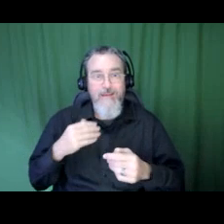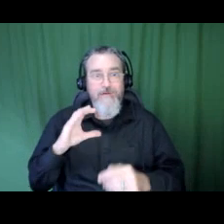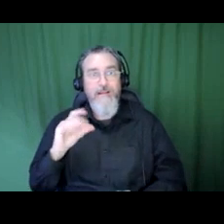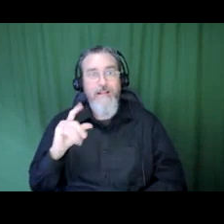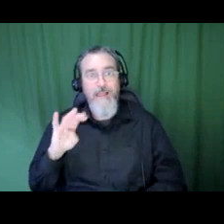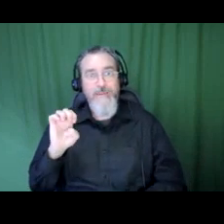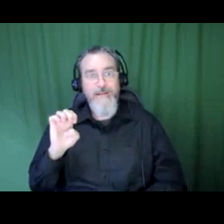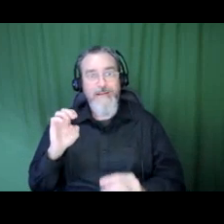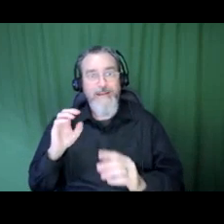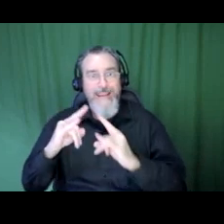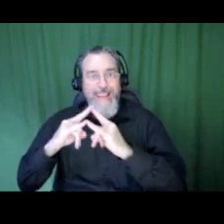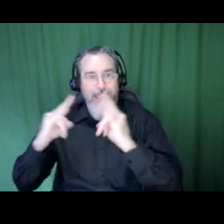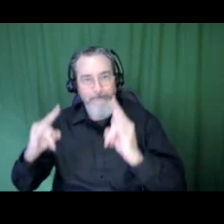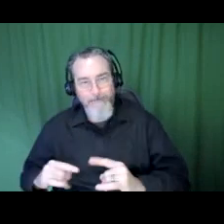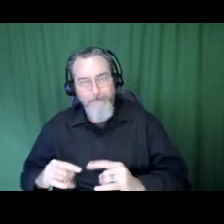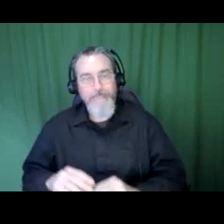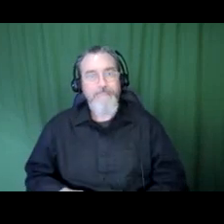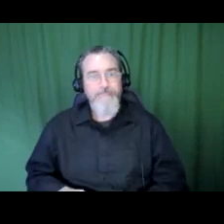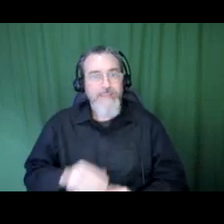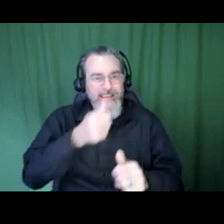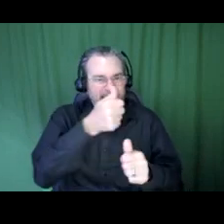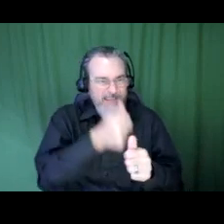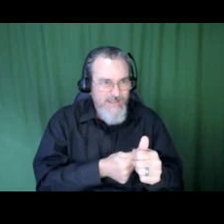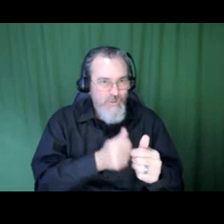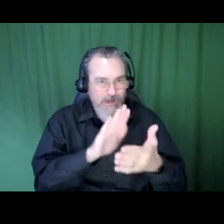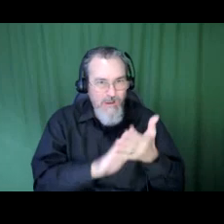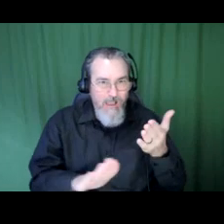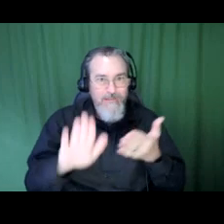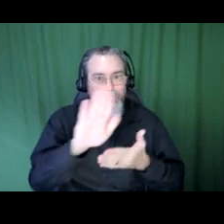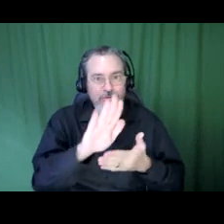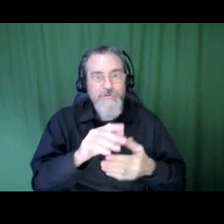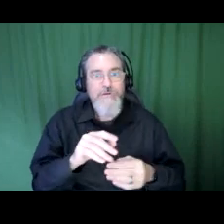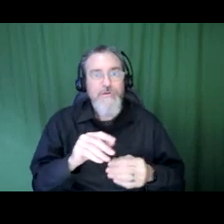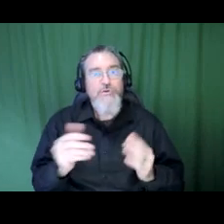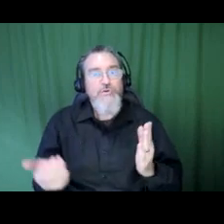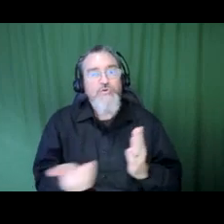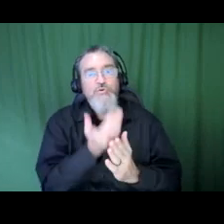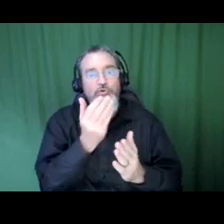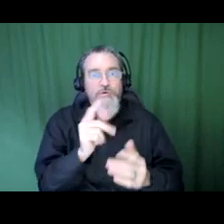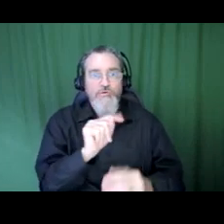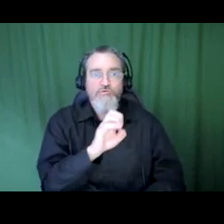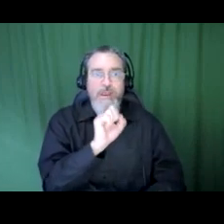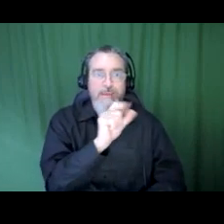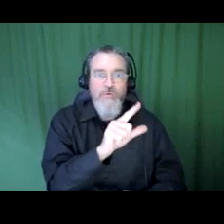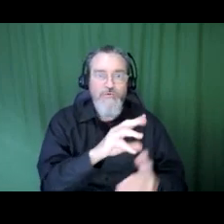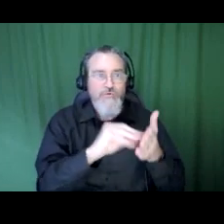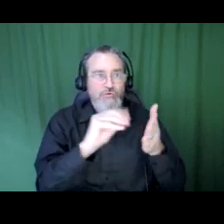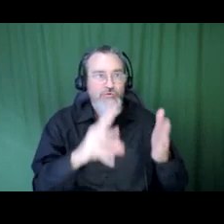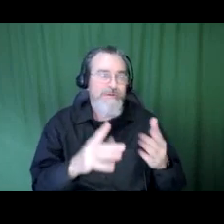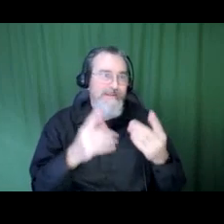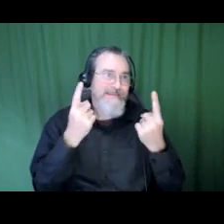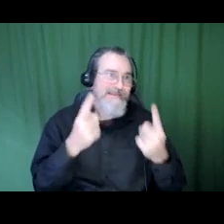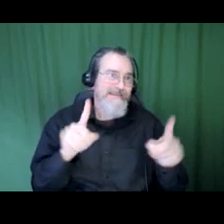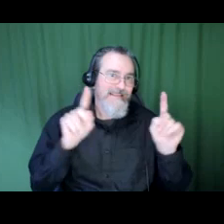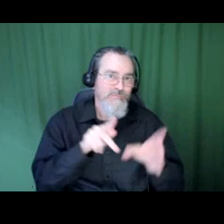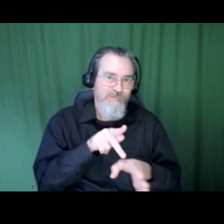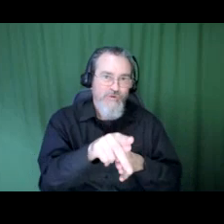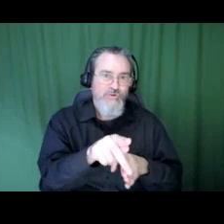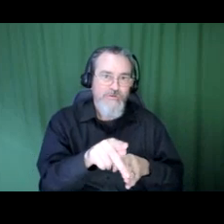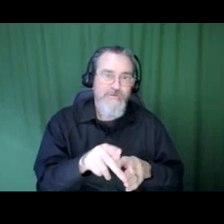At every college, new tribal student success professionals are hired to provide holistic support and intentional pathways.